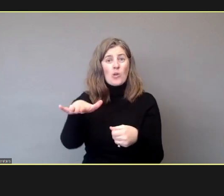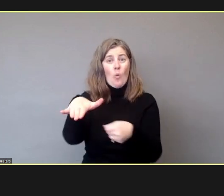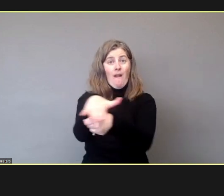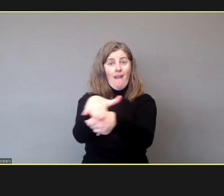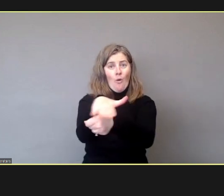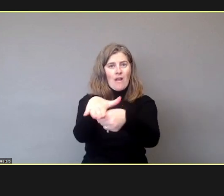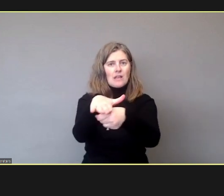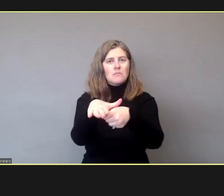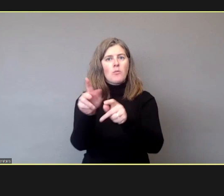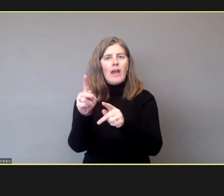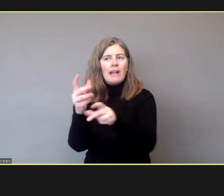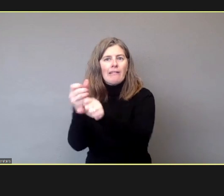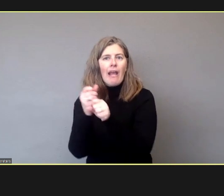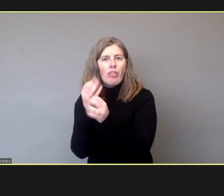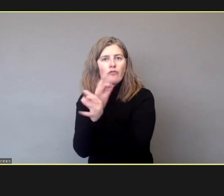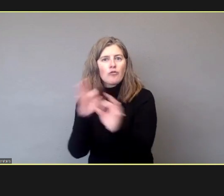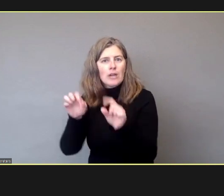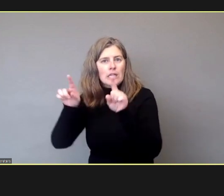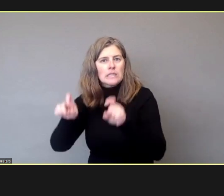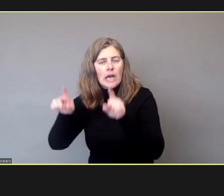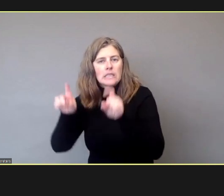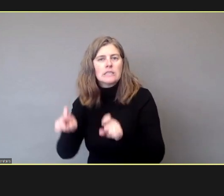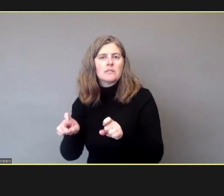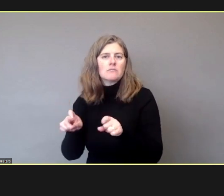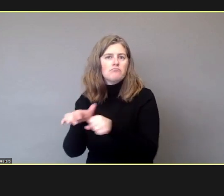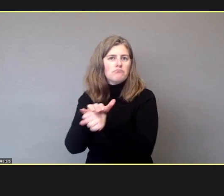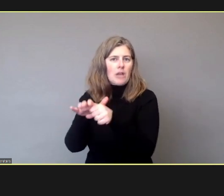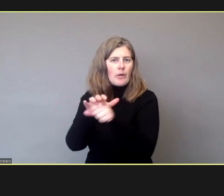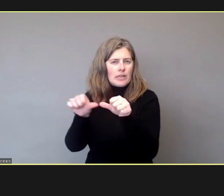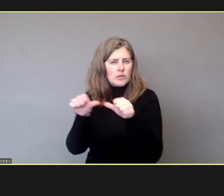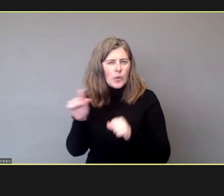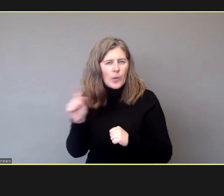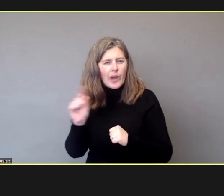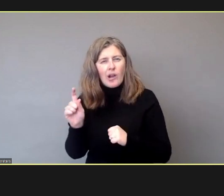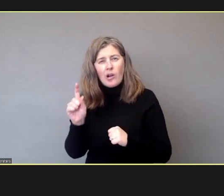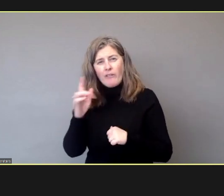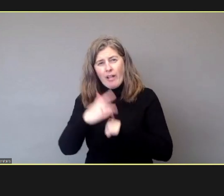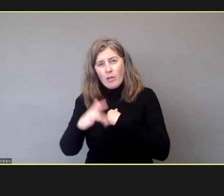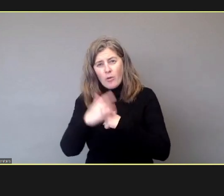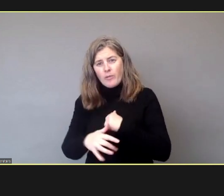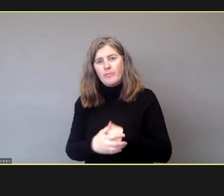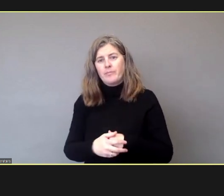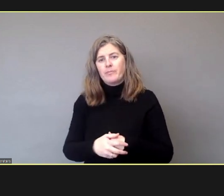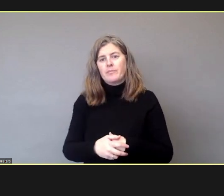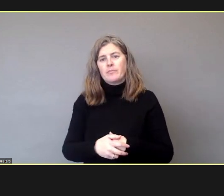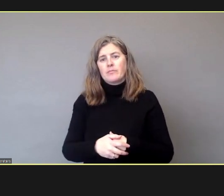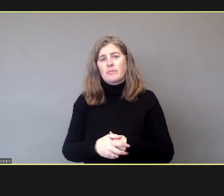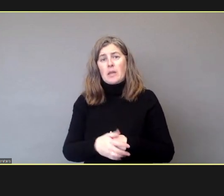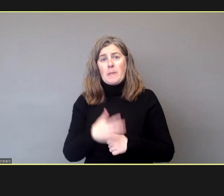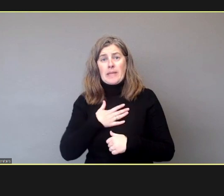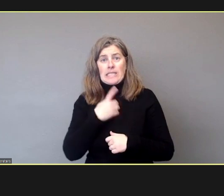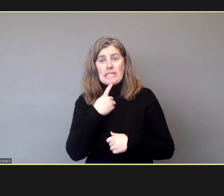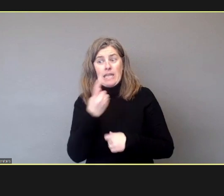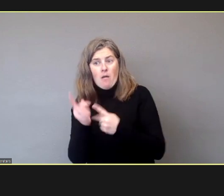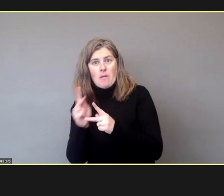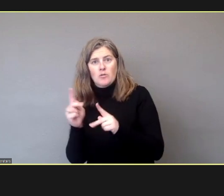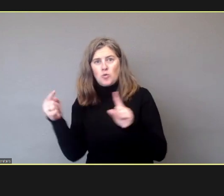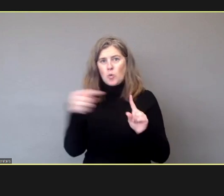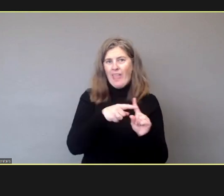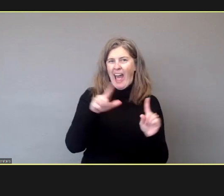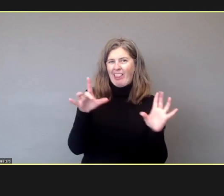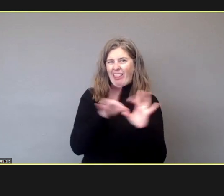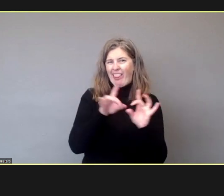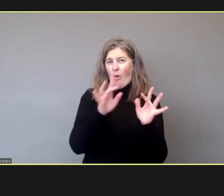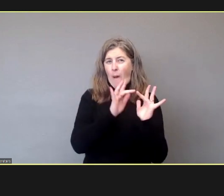your service areas those tests are available. Point people for us to the link where they